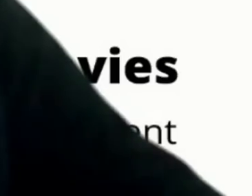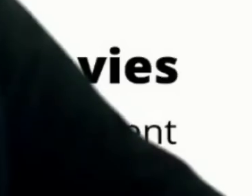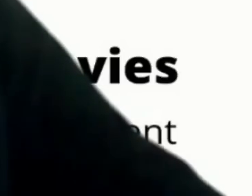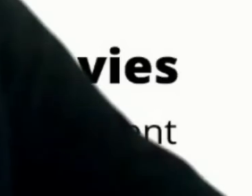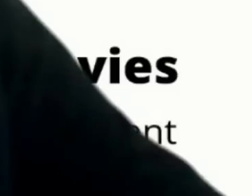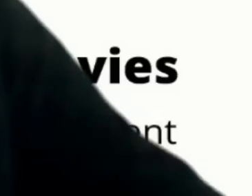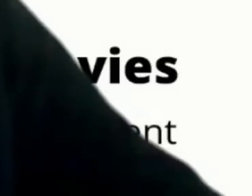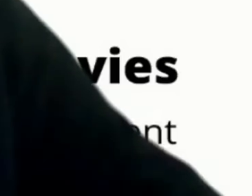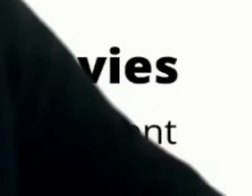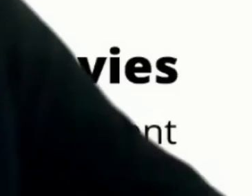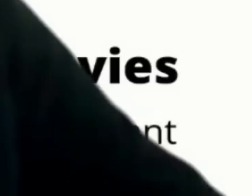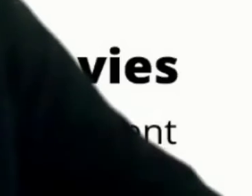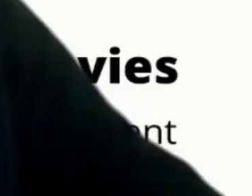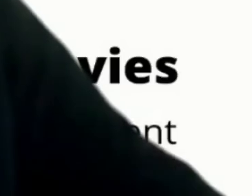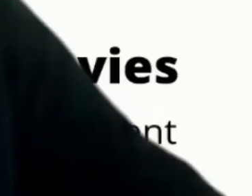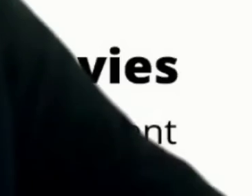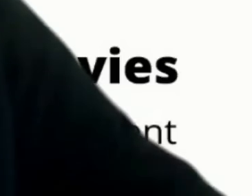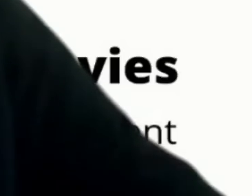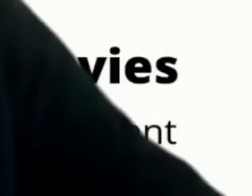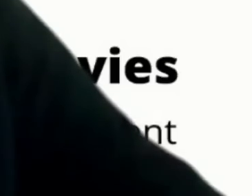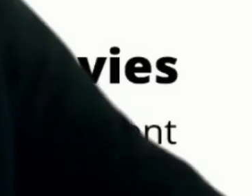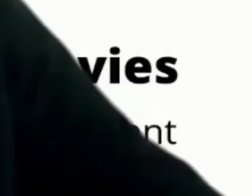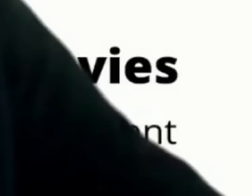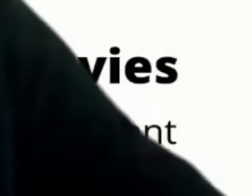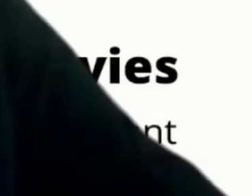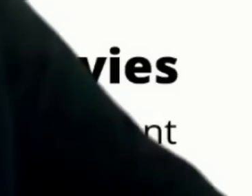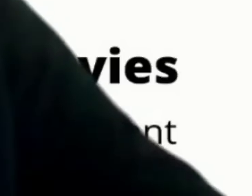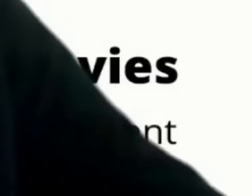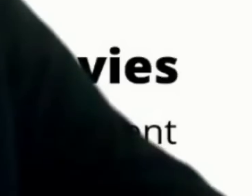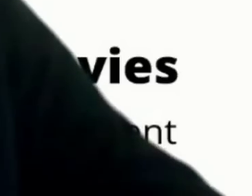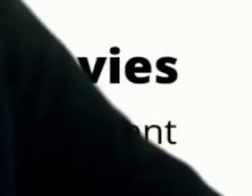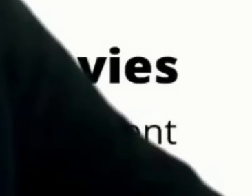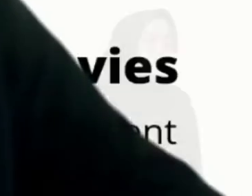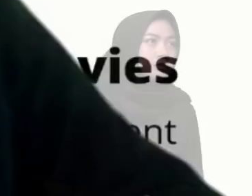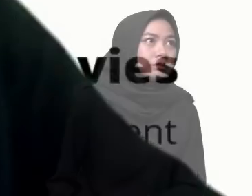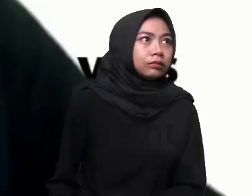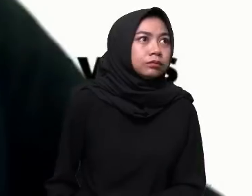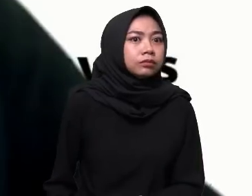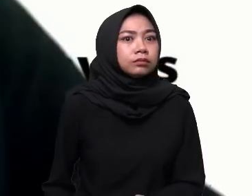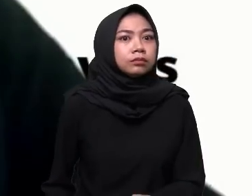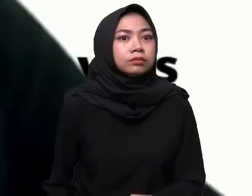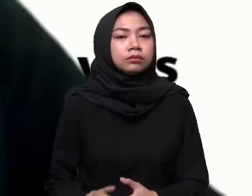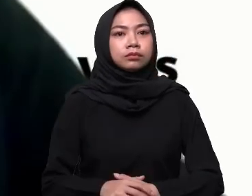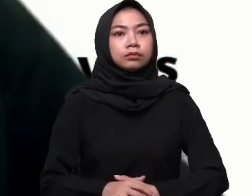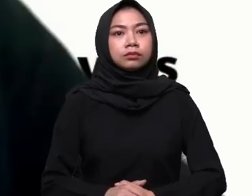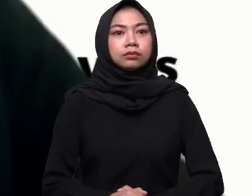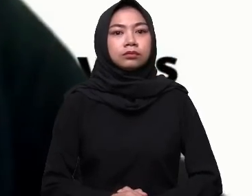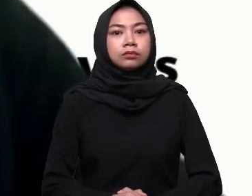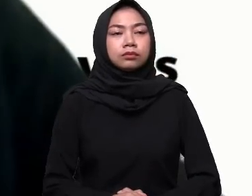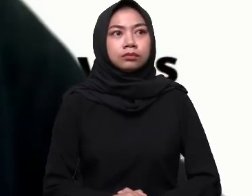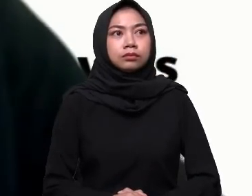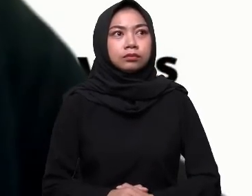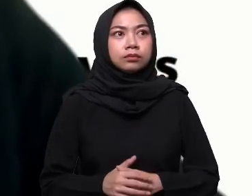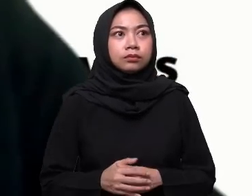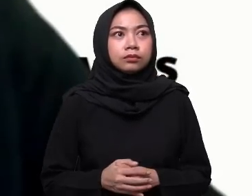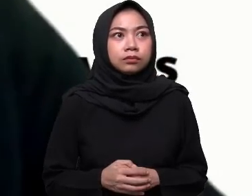internationally, with neighbors such as Australia and New Zealand, I think, extremely concerned about the risk to their own livestock